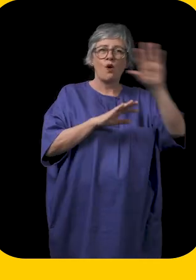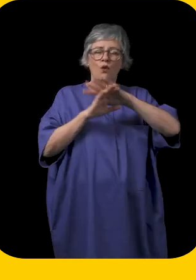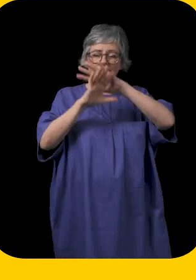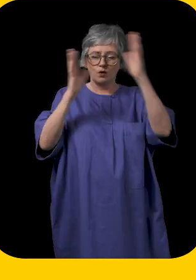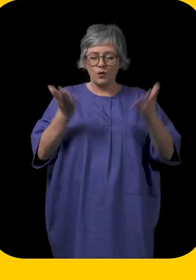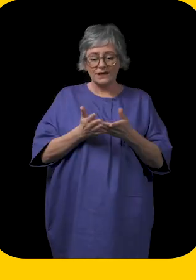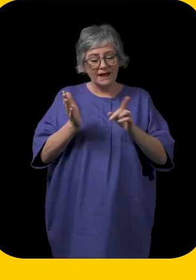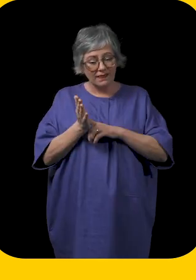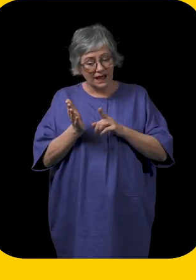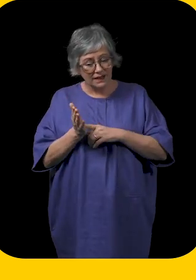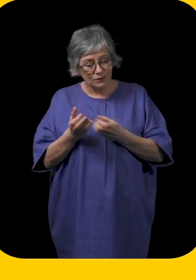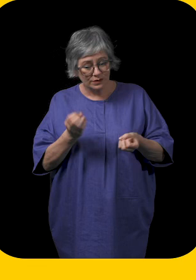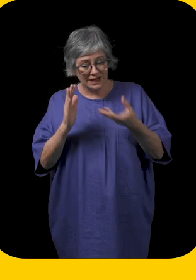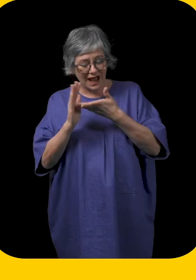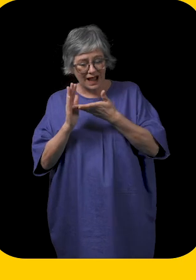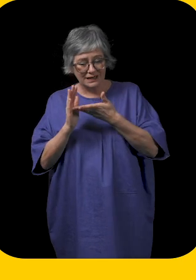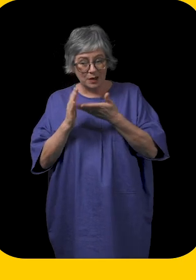in Scotland and other parts of the world?